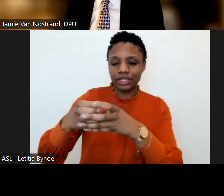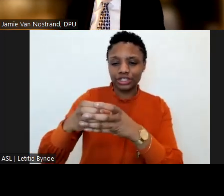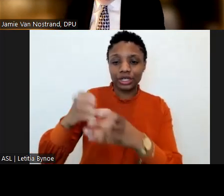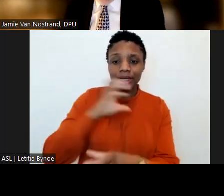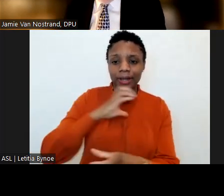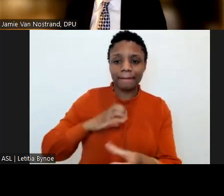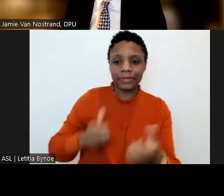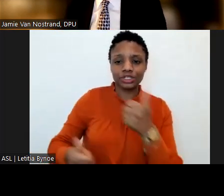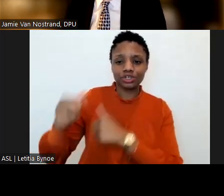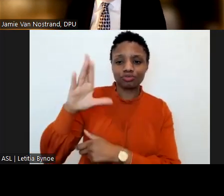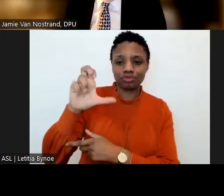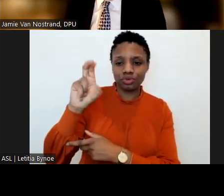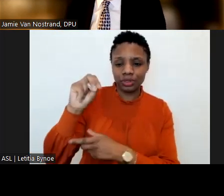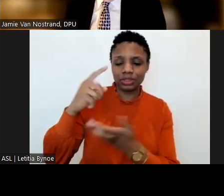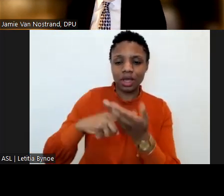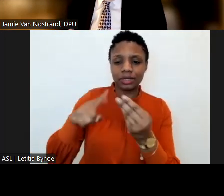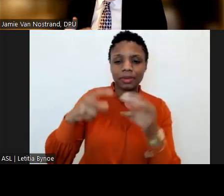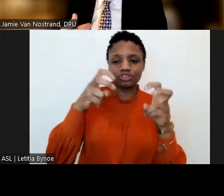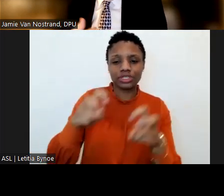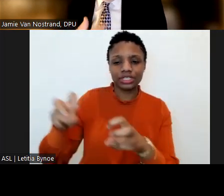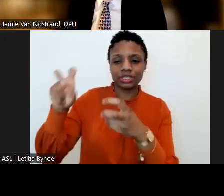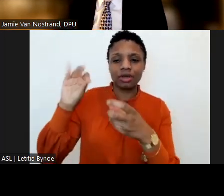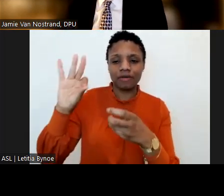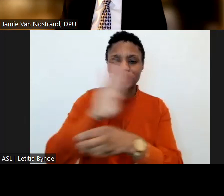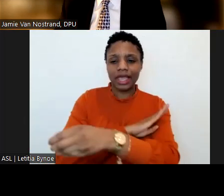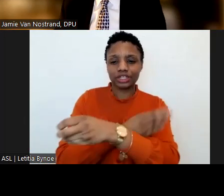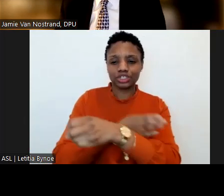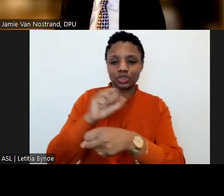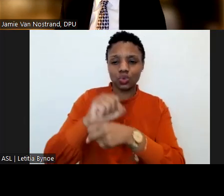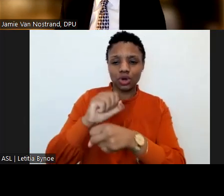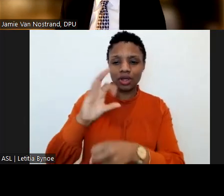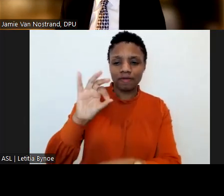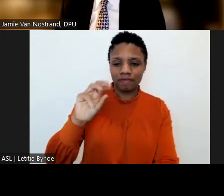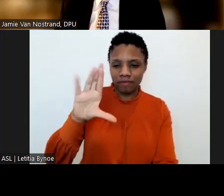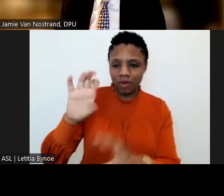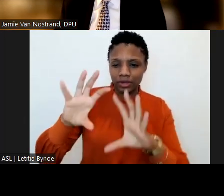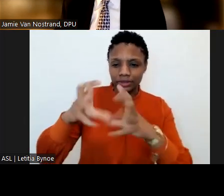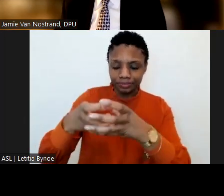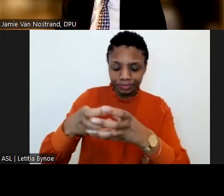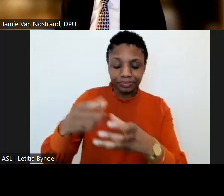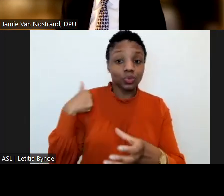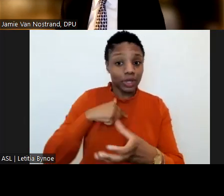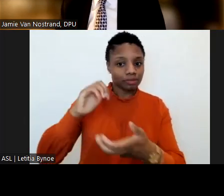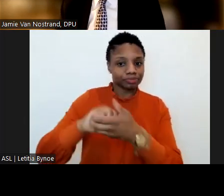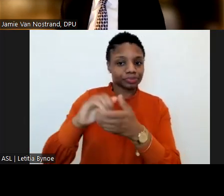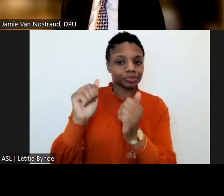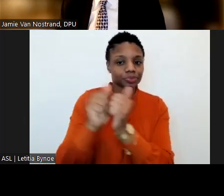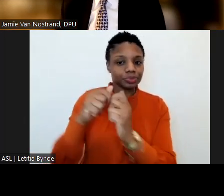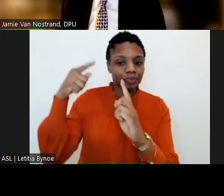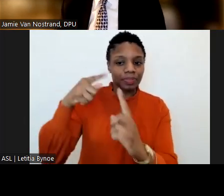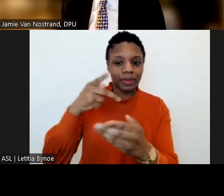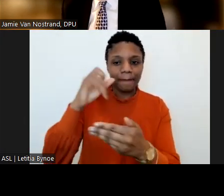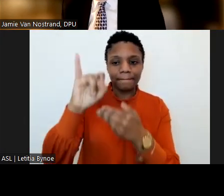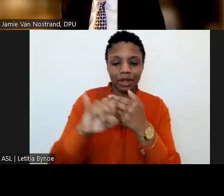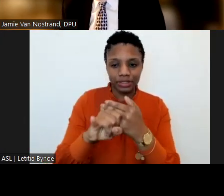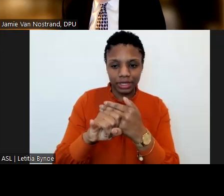the transition of the energy workforce, we've both toured this particular project. I think when you look at what network